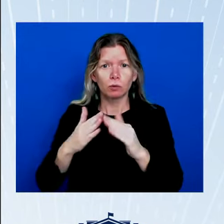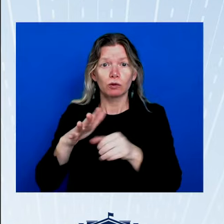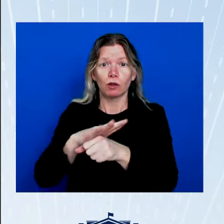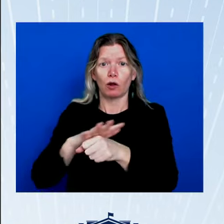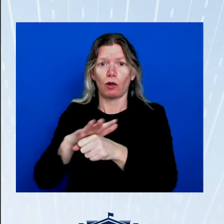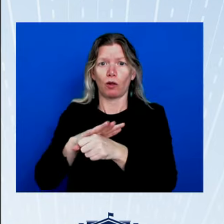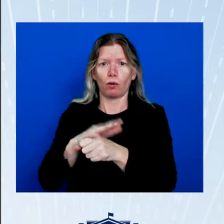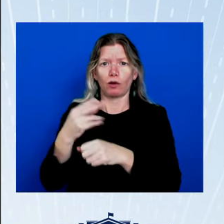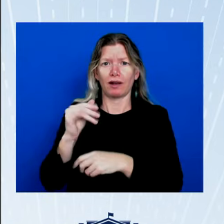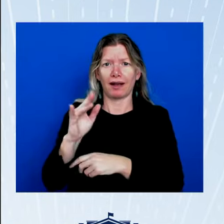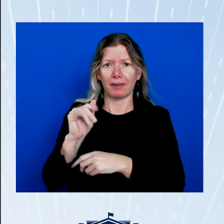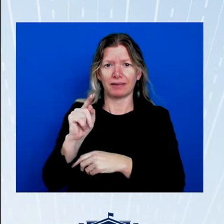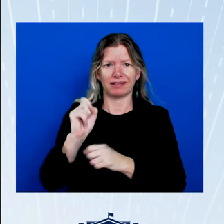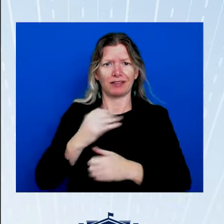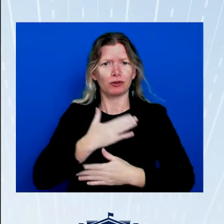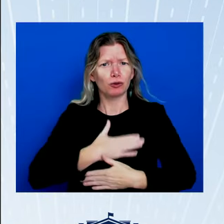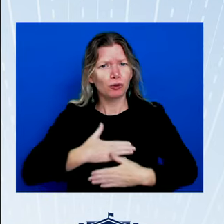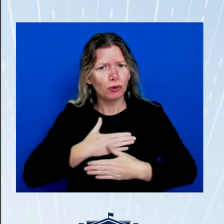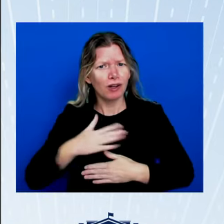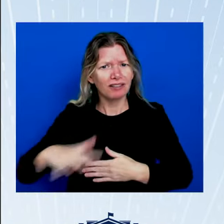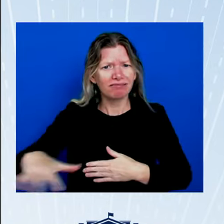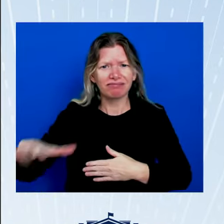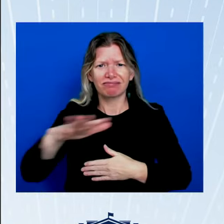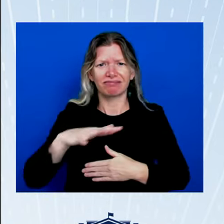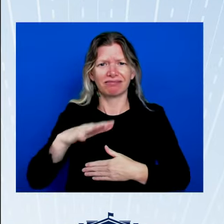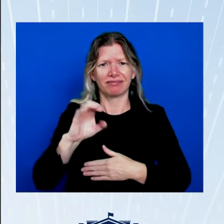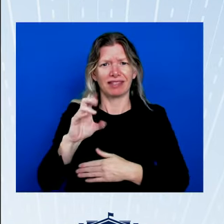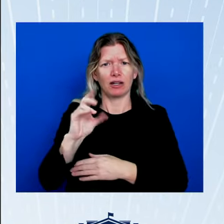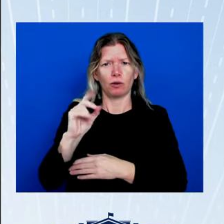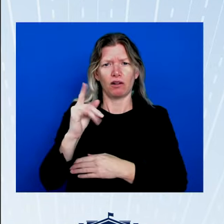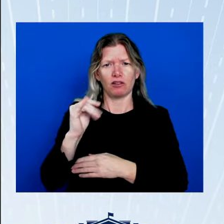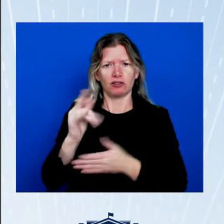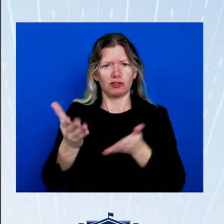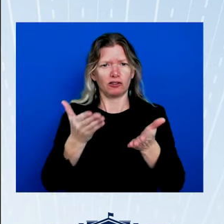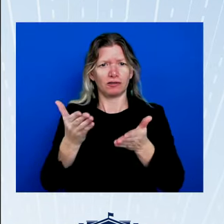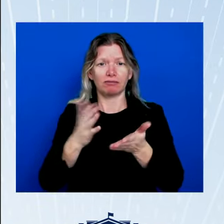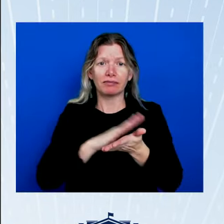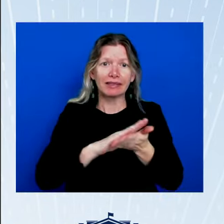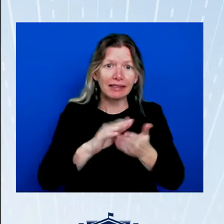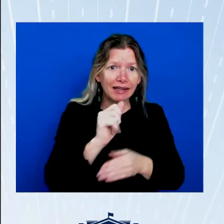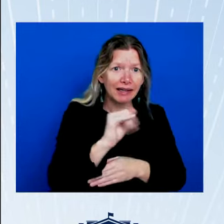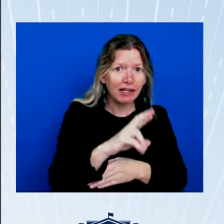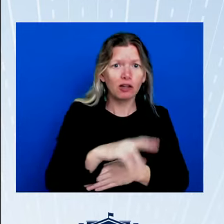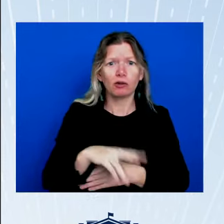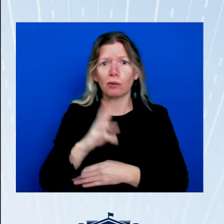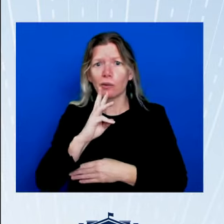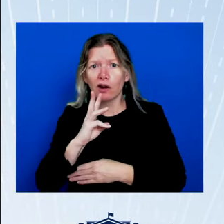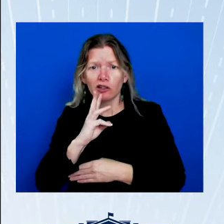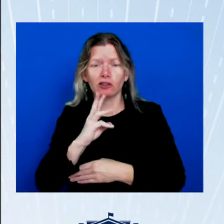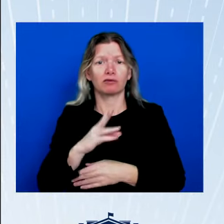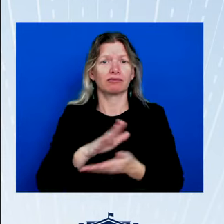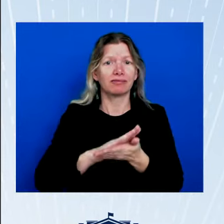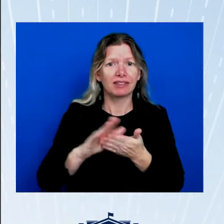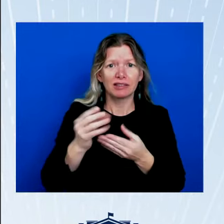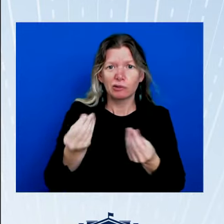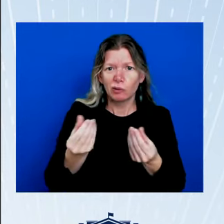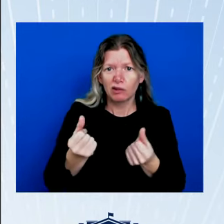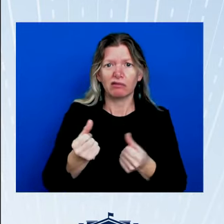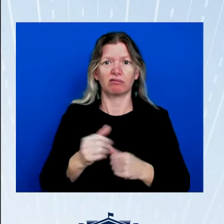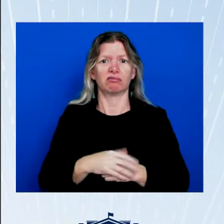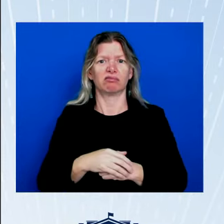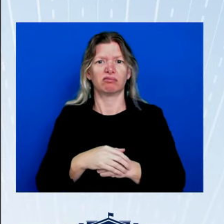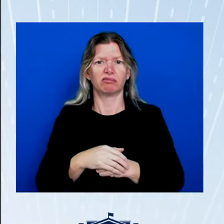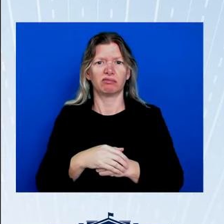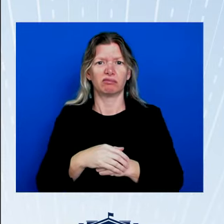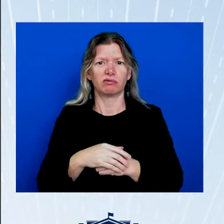soil to storm flow resilience long into the future. A second case study is grounded in our